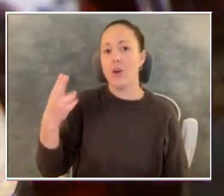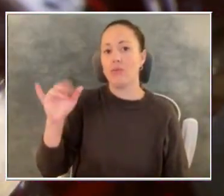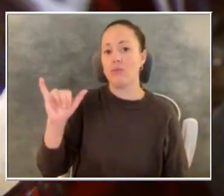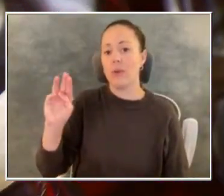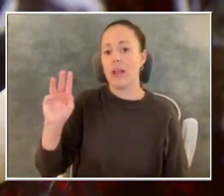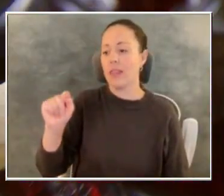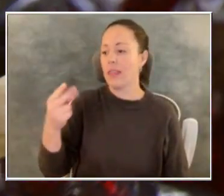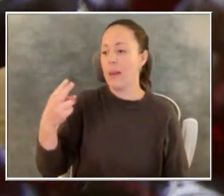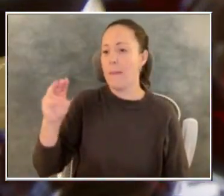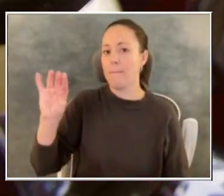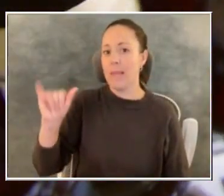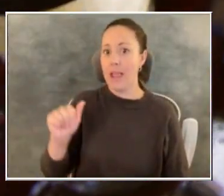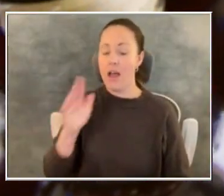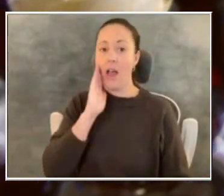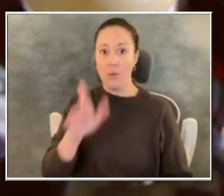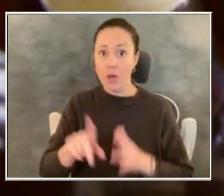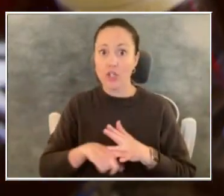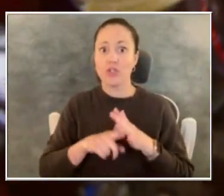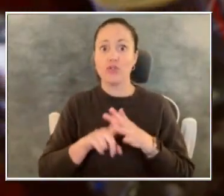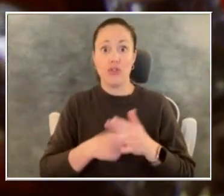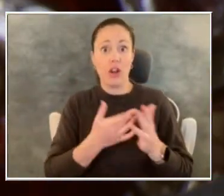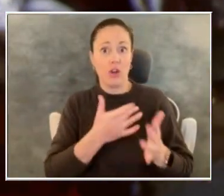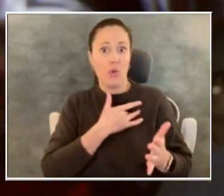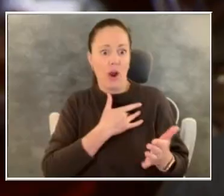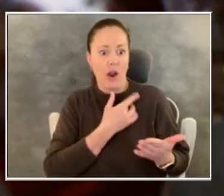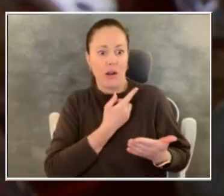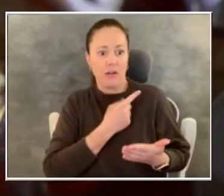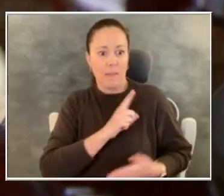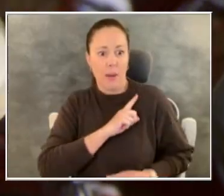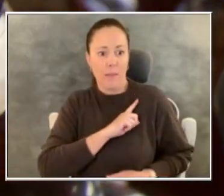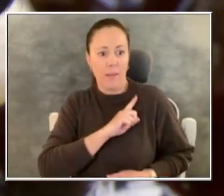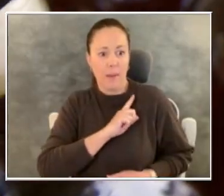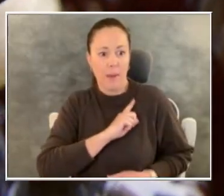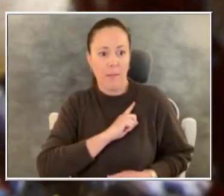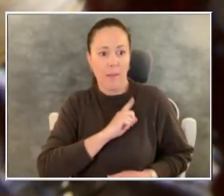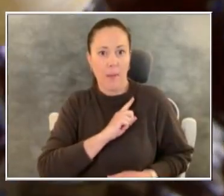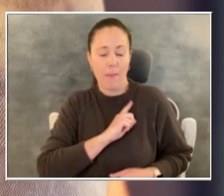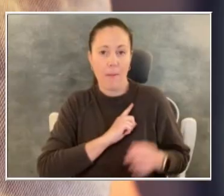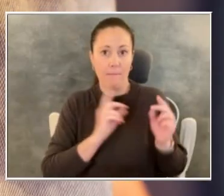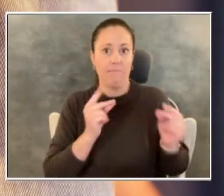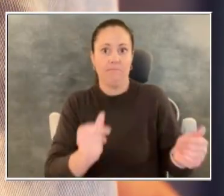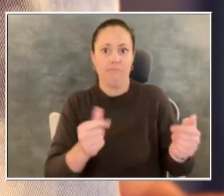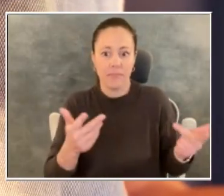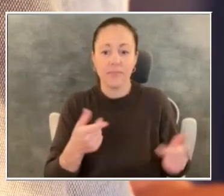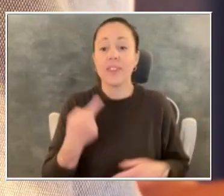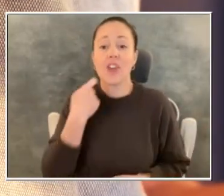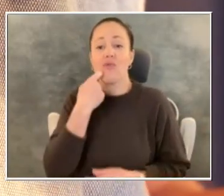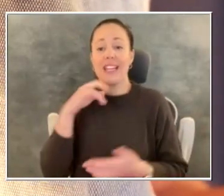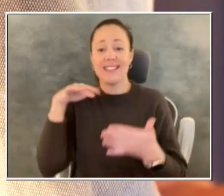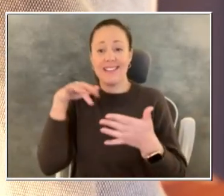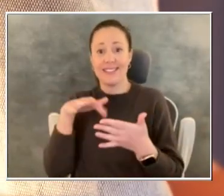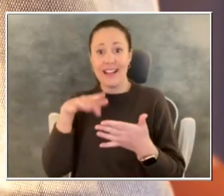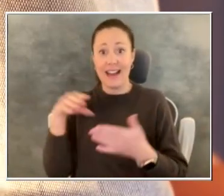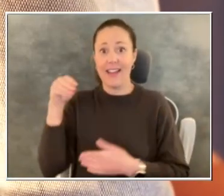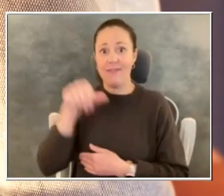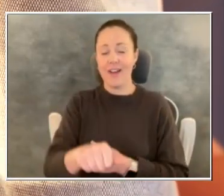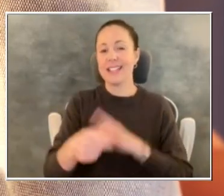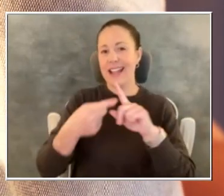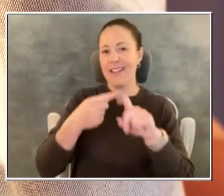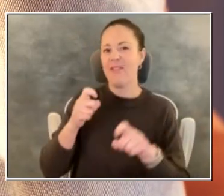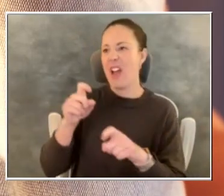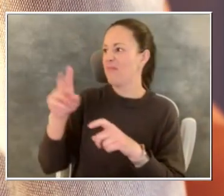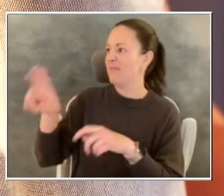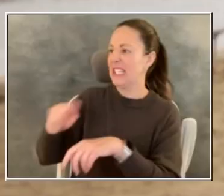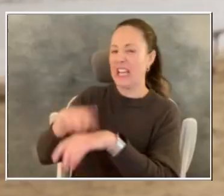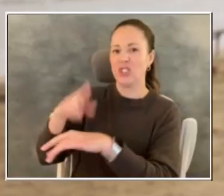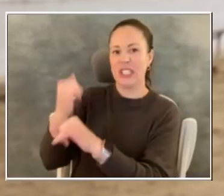racing heart, or shortness of breath. In fact, a recent study funded by the National Institute on Alcohol Abuse and Alcoholism shows